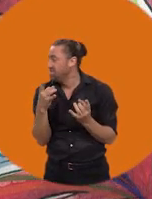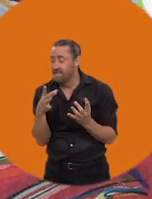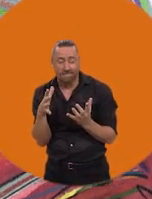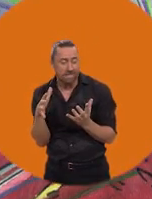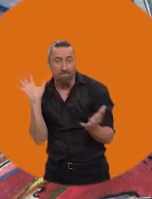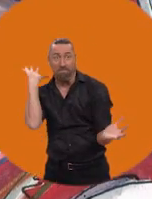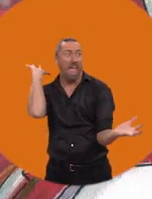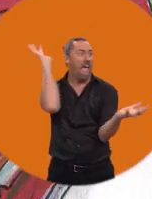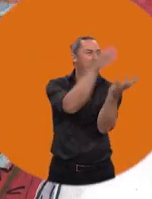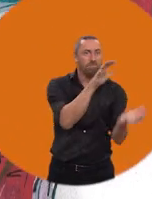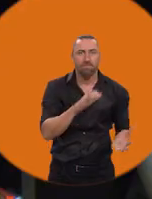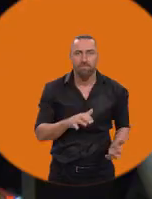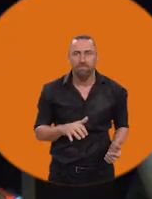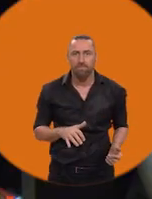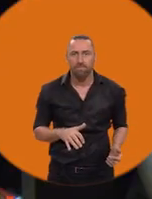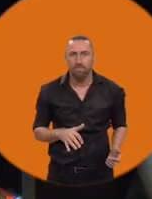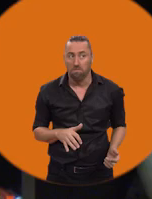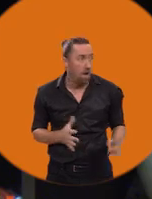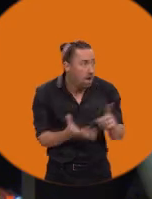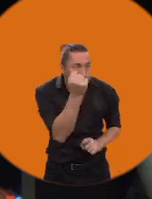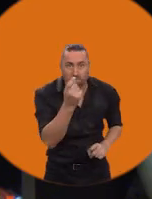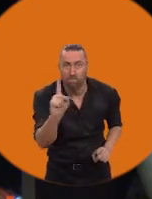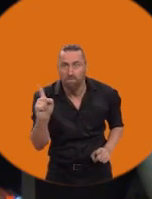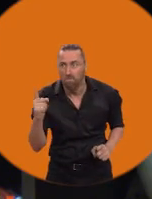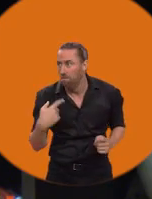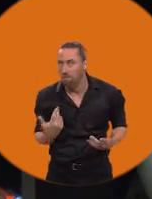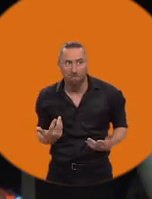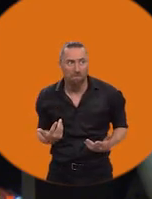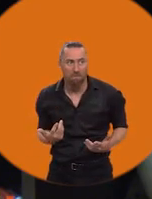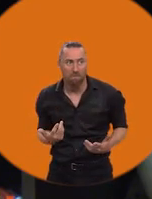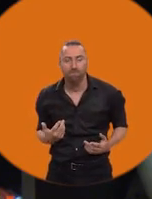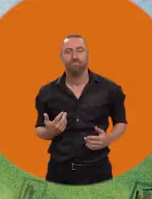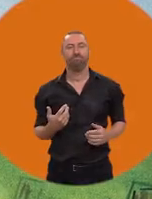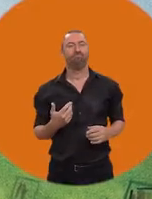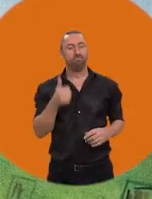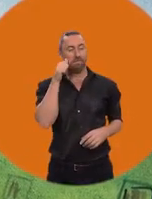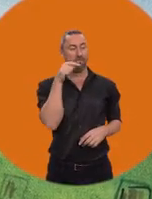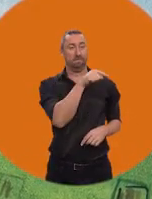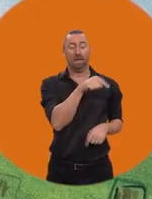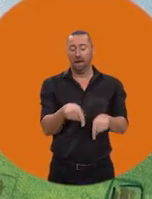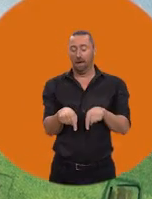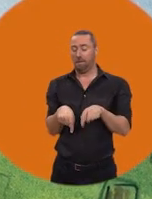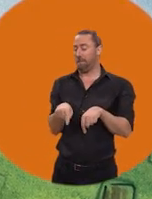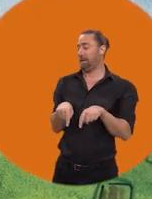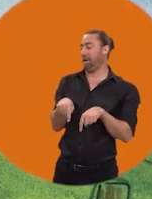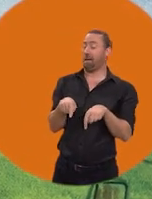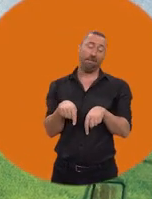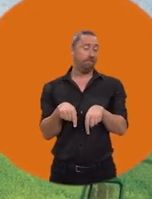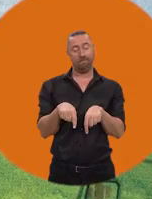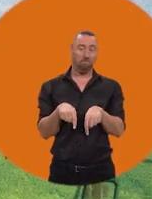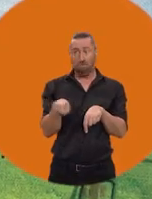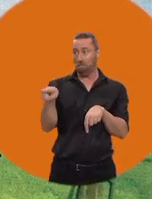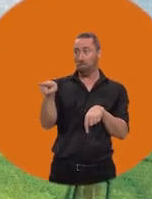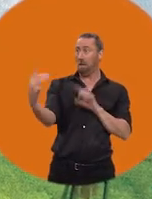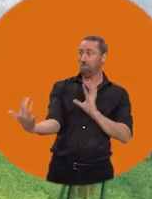tried to eat Funky Chicken. I hope he doesn't get him. Although you now know funky chooks aren't too smart,